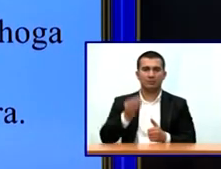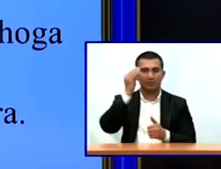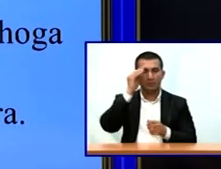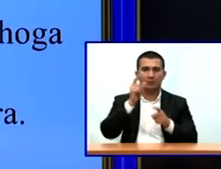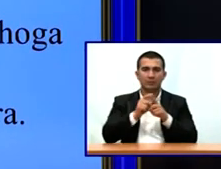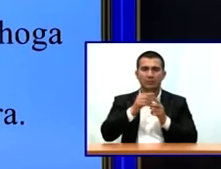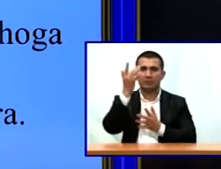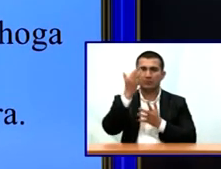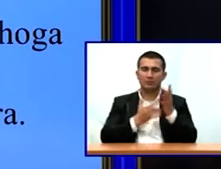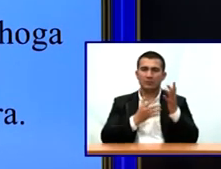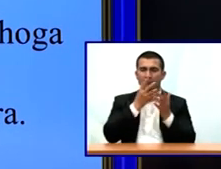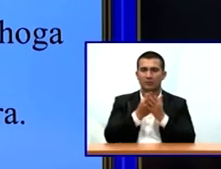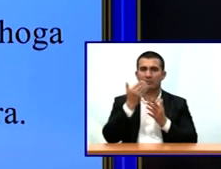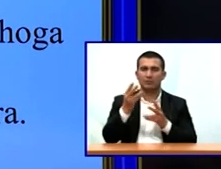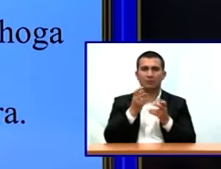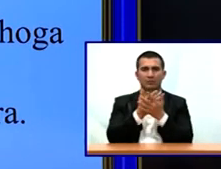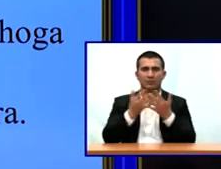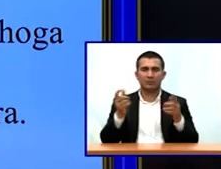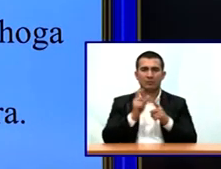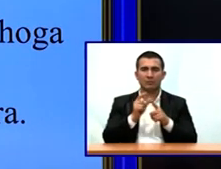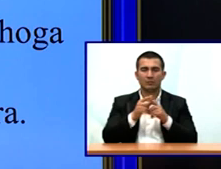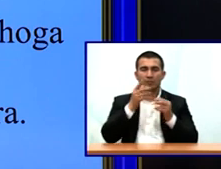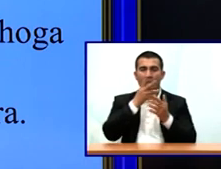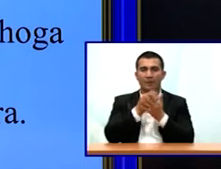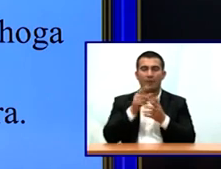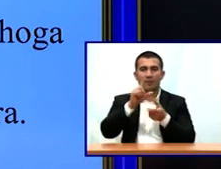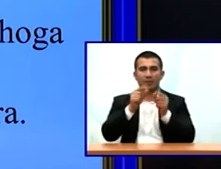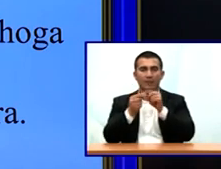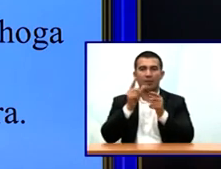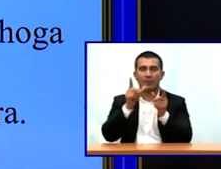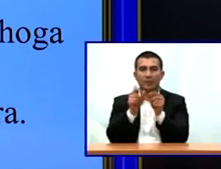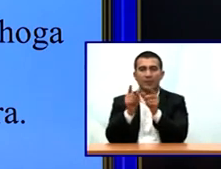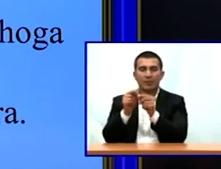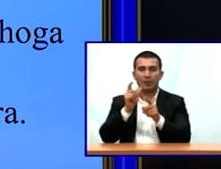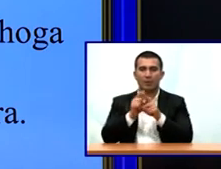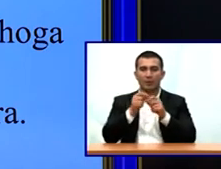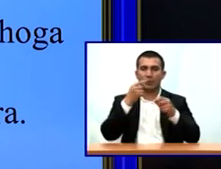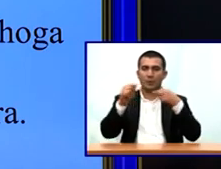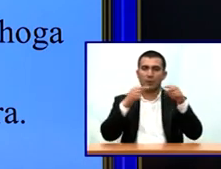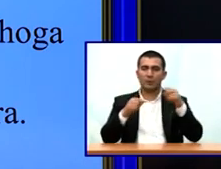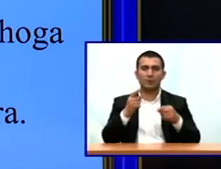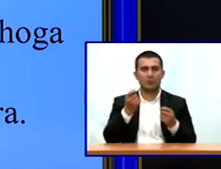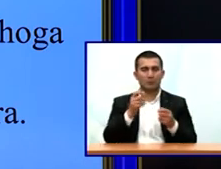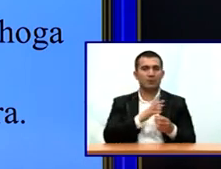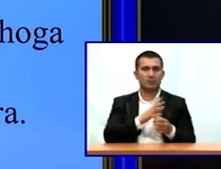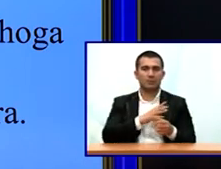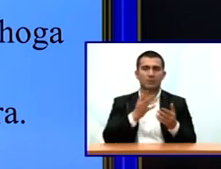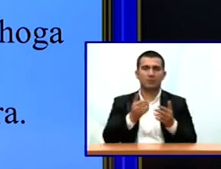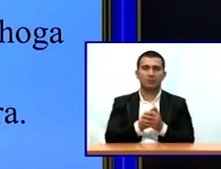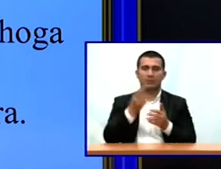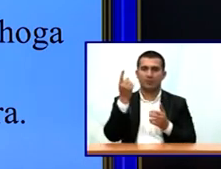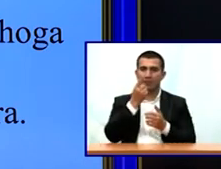Ma'nodosh so'zlar qatoridagi so'zlar bir-biridan quyidagi xususiyatlariga ko'ra farq qiladi.